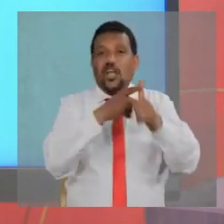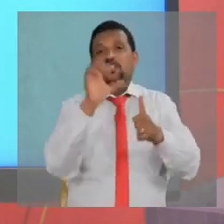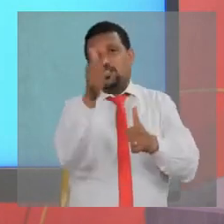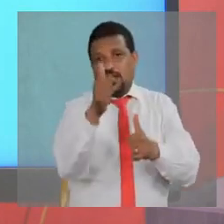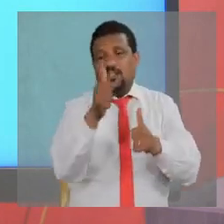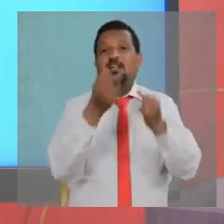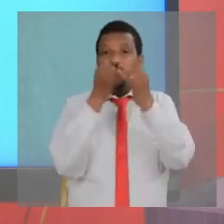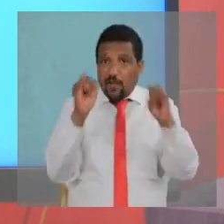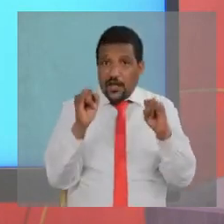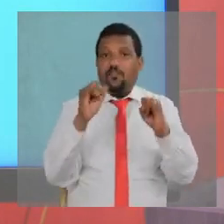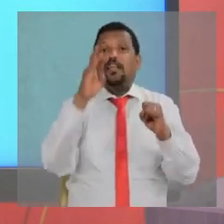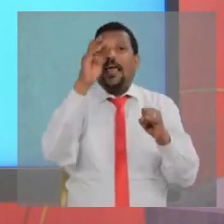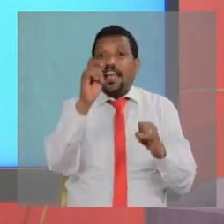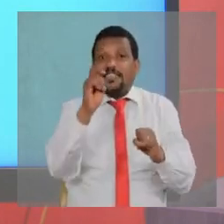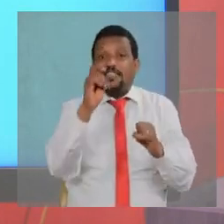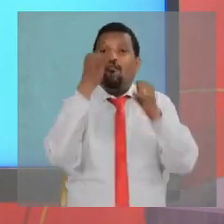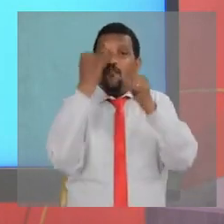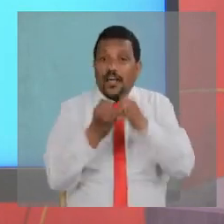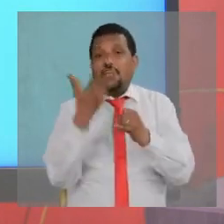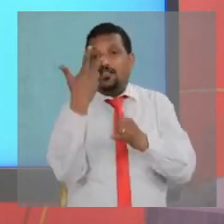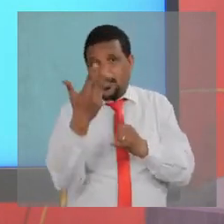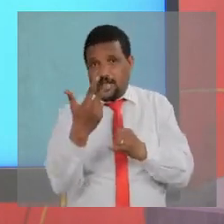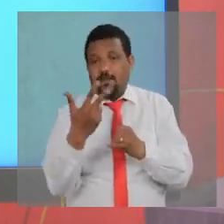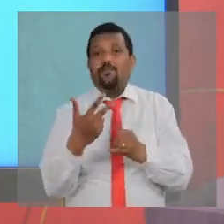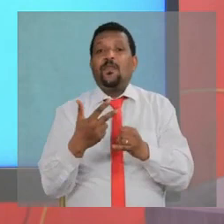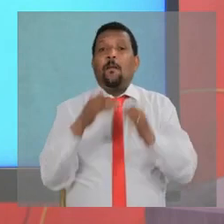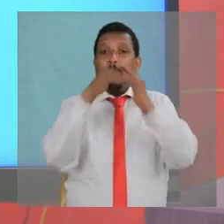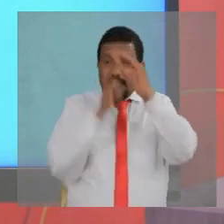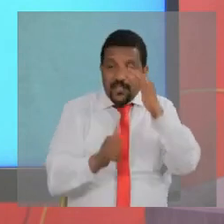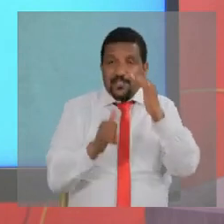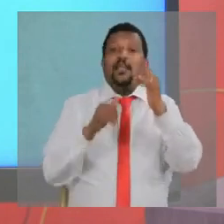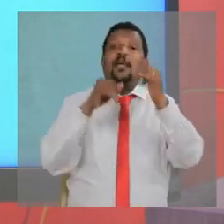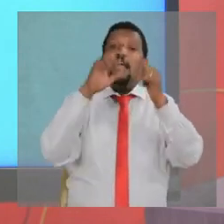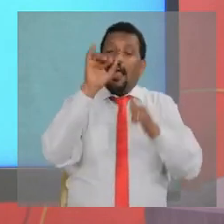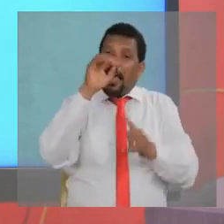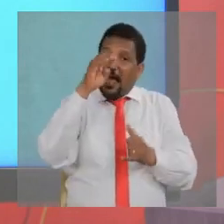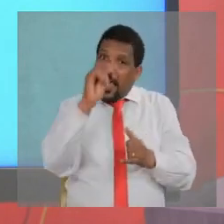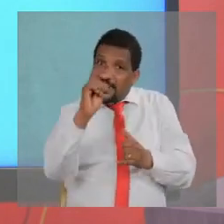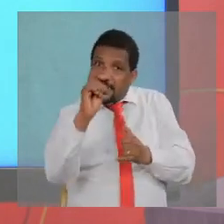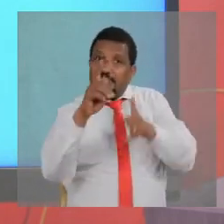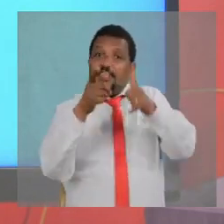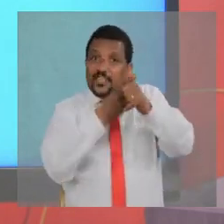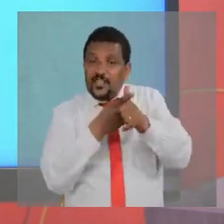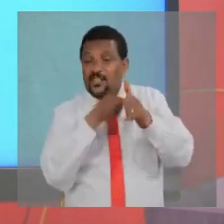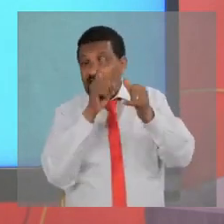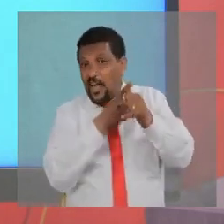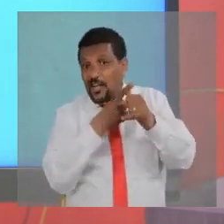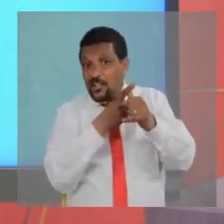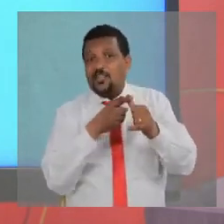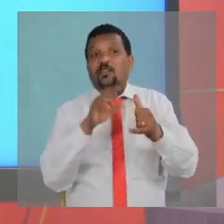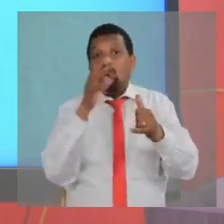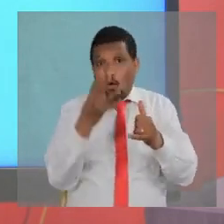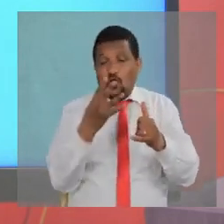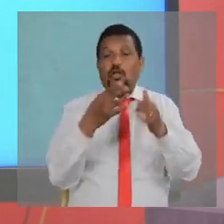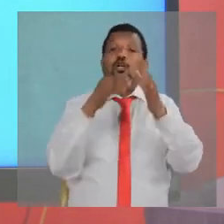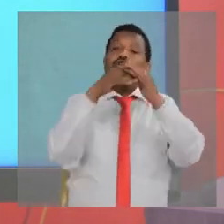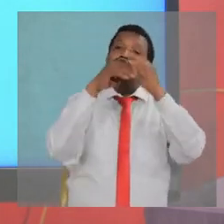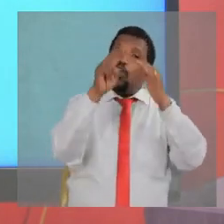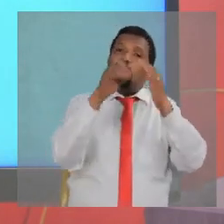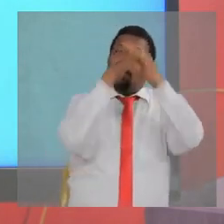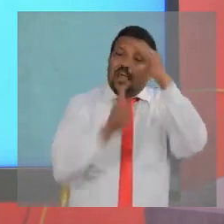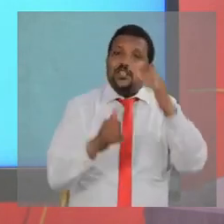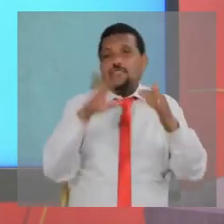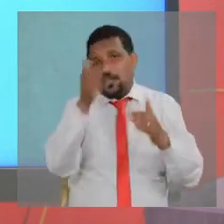x final is 3 minus the value of x initial is 4. And this will give you 20 minus 10 is 10